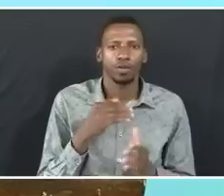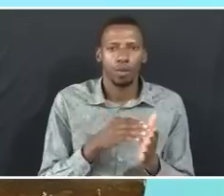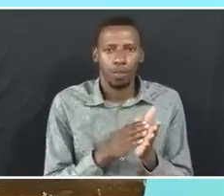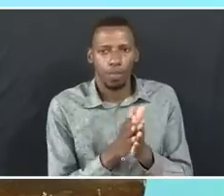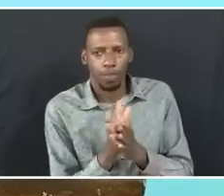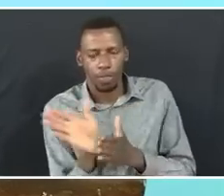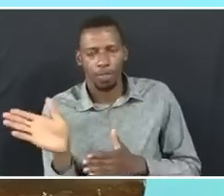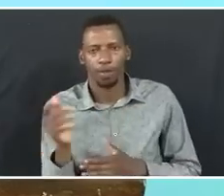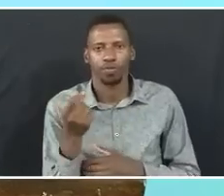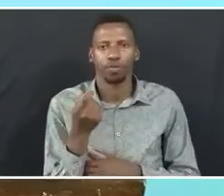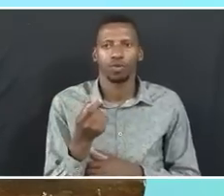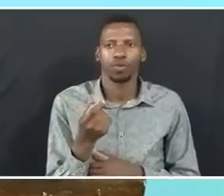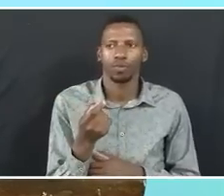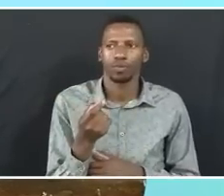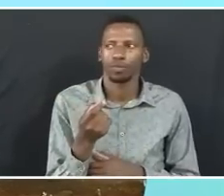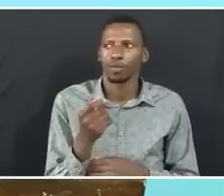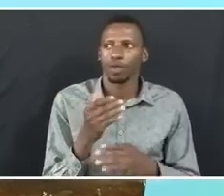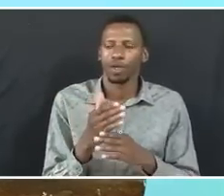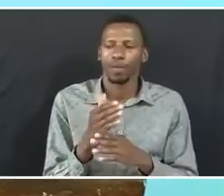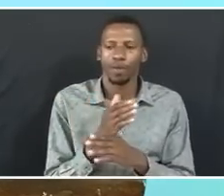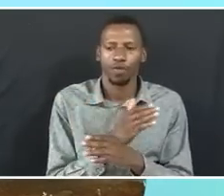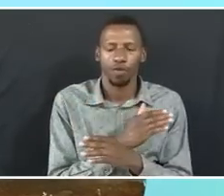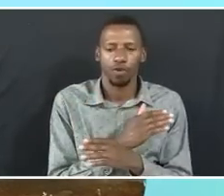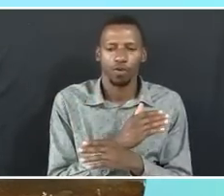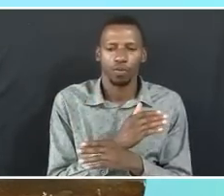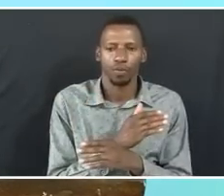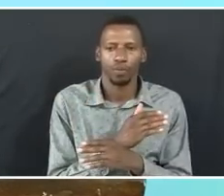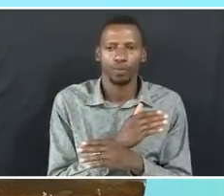bit before I get to